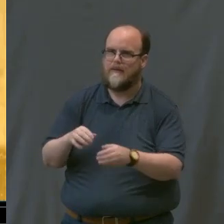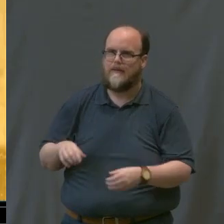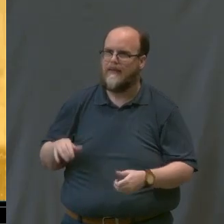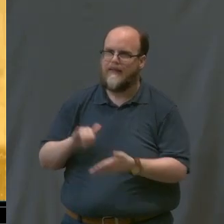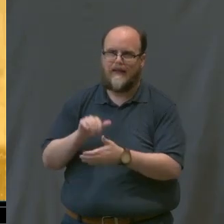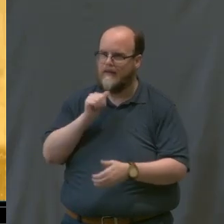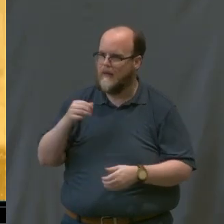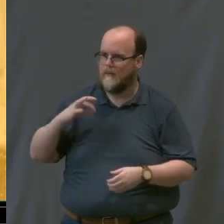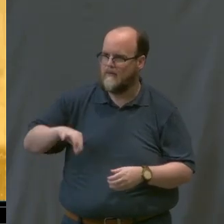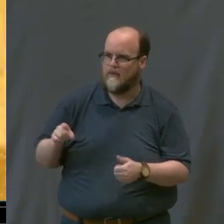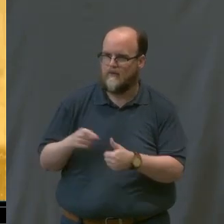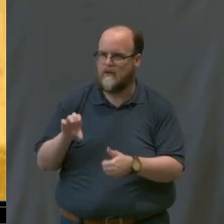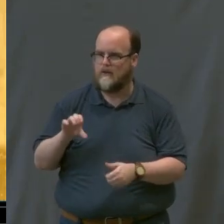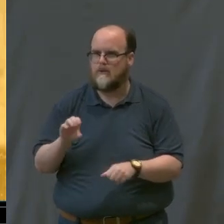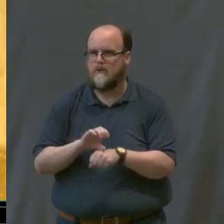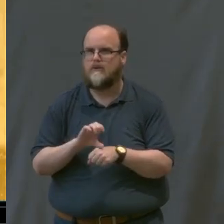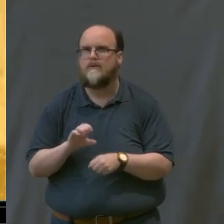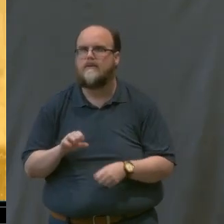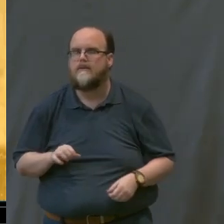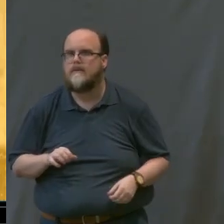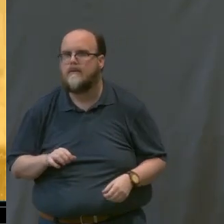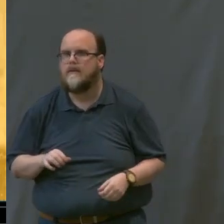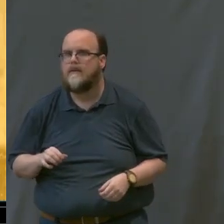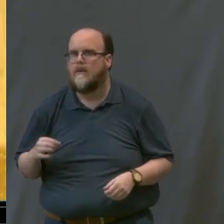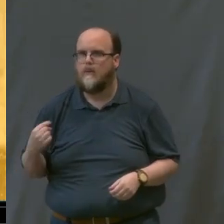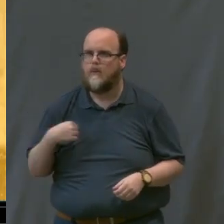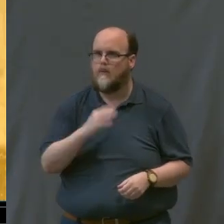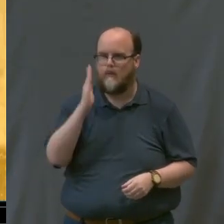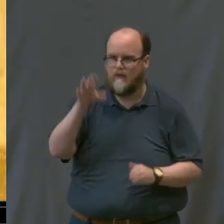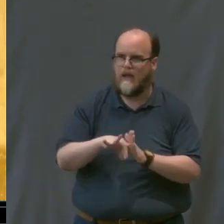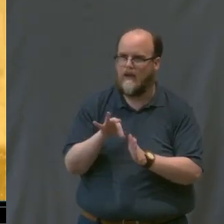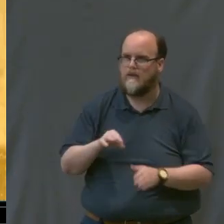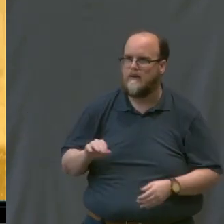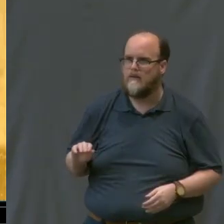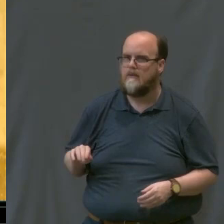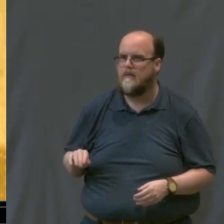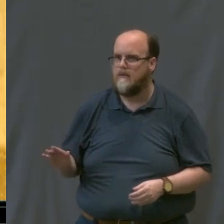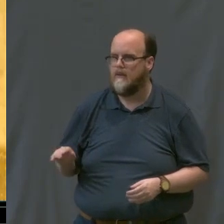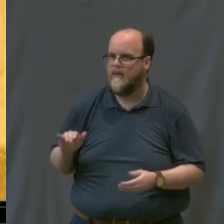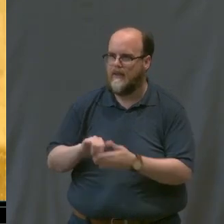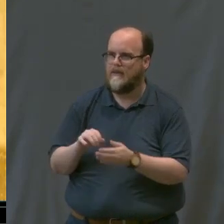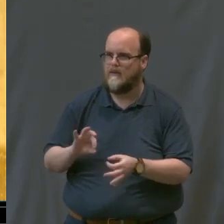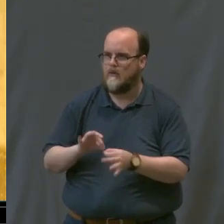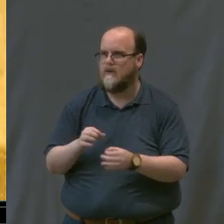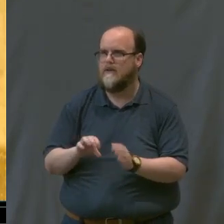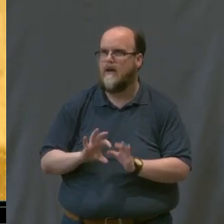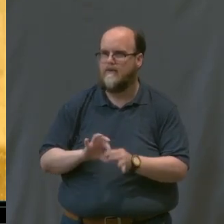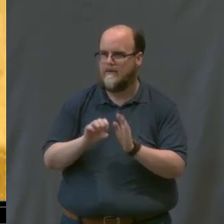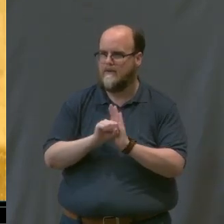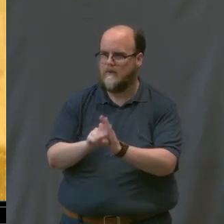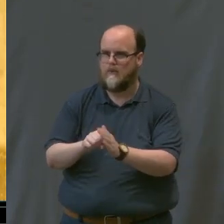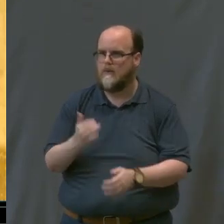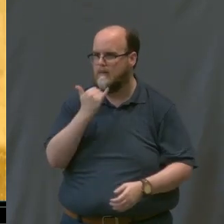good. And you're going to find out that you're interpreting a symbol wrong or interpreting a verse wrong.